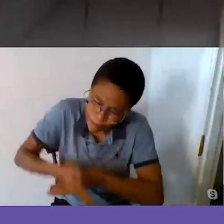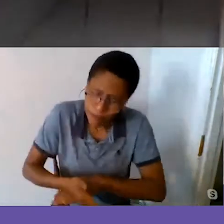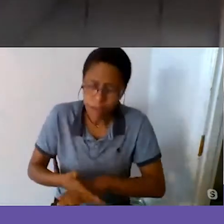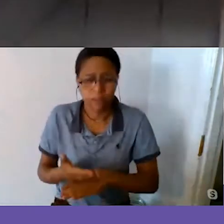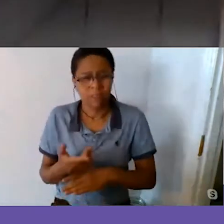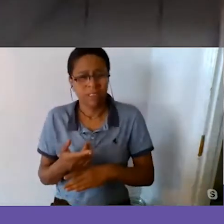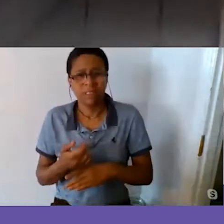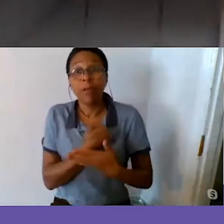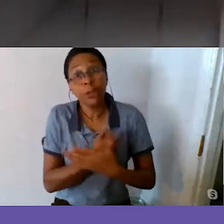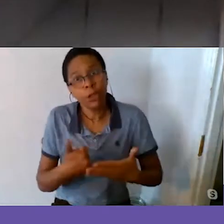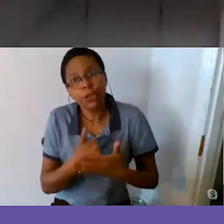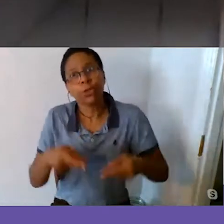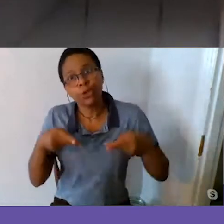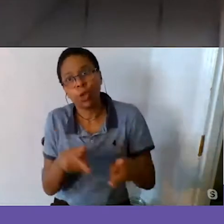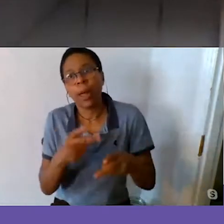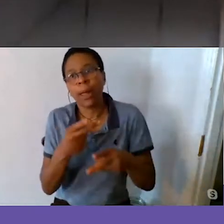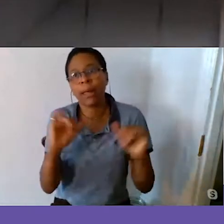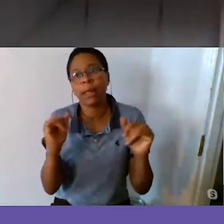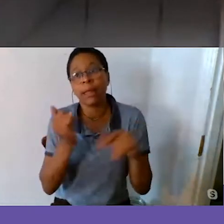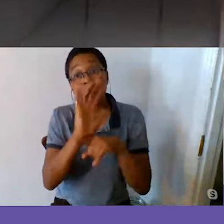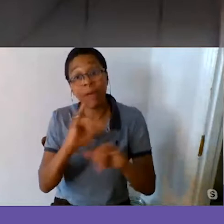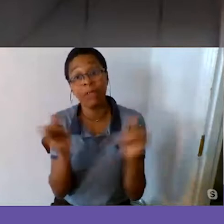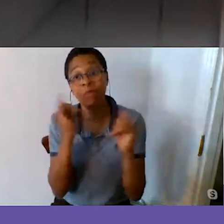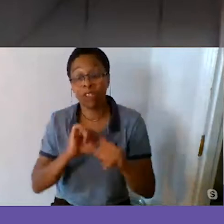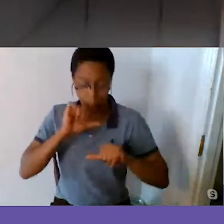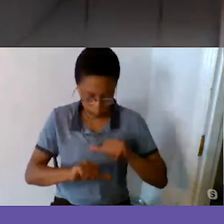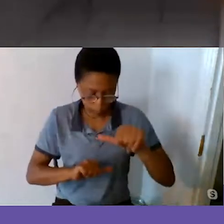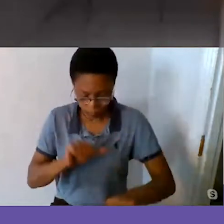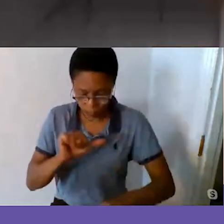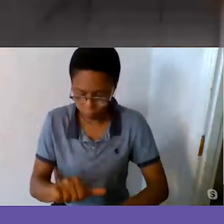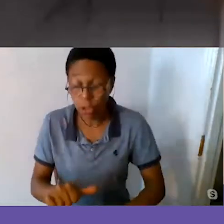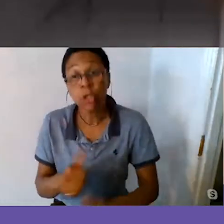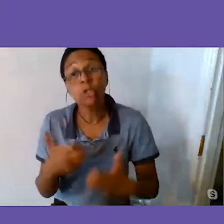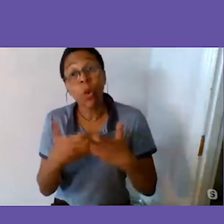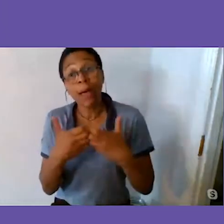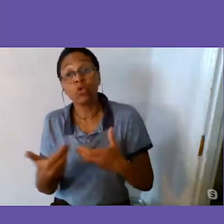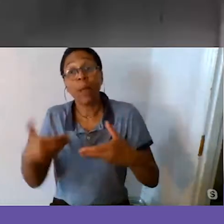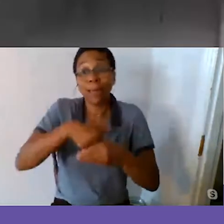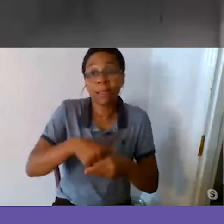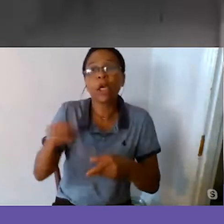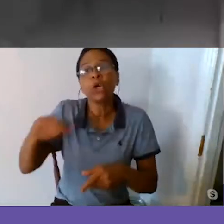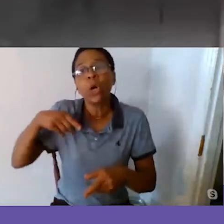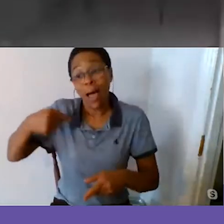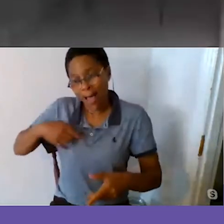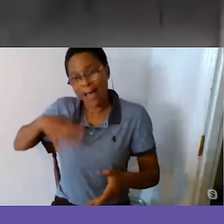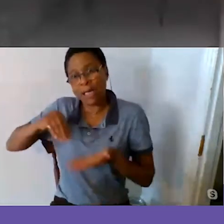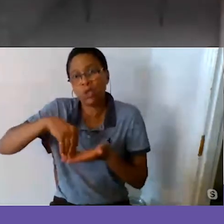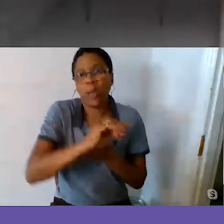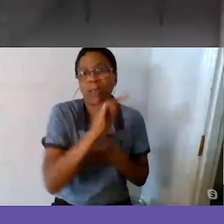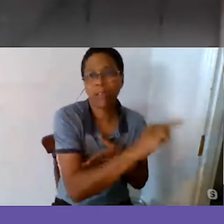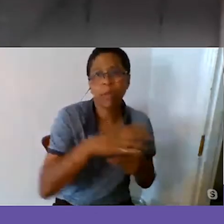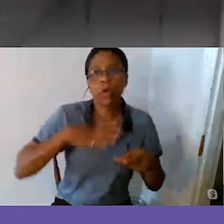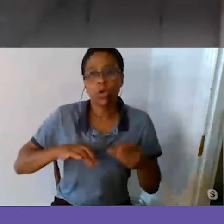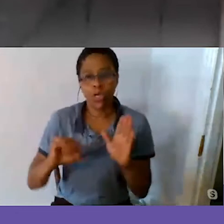to enter, you need to pay a screening, an entry fee, and you need to have a certified producer, and you need to